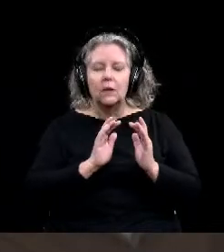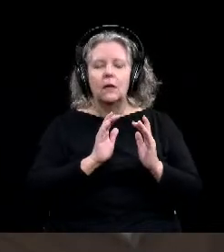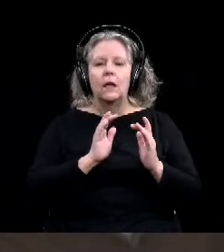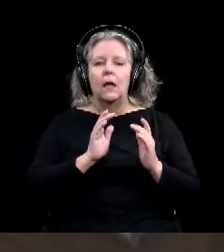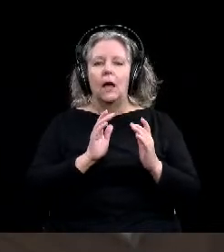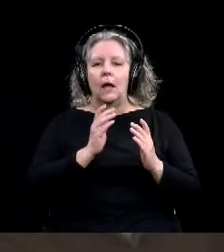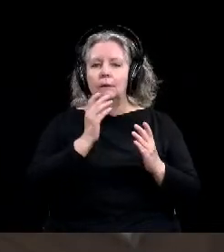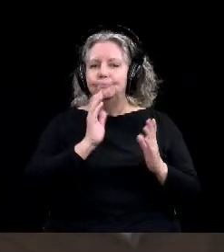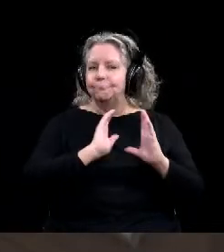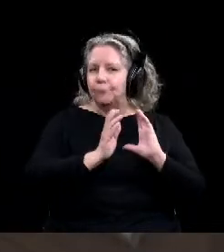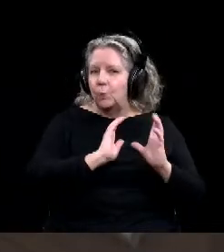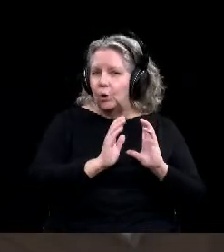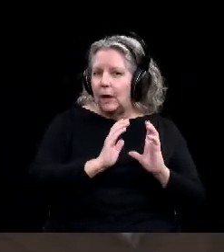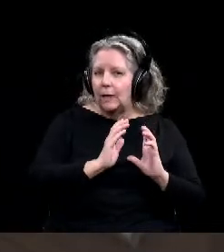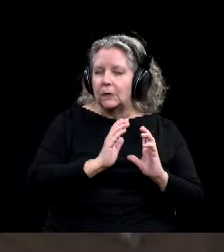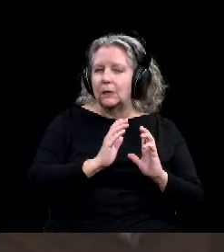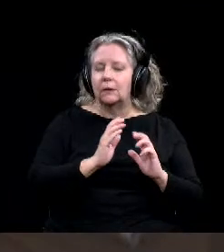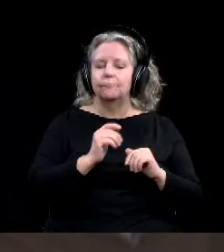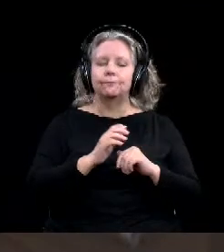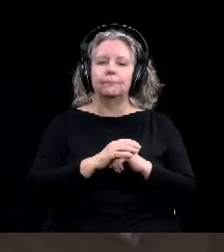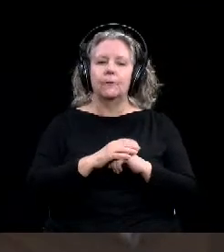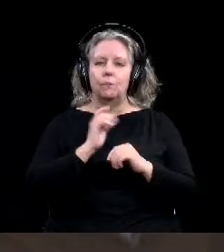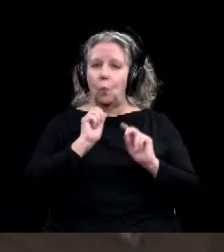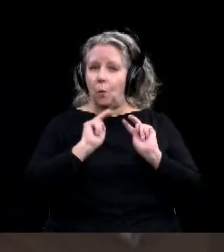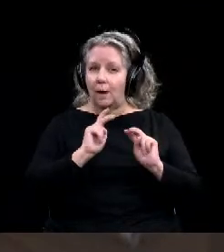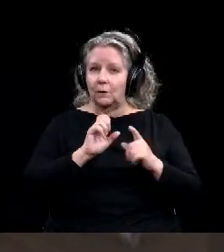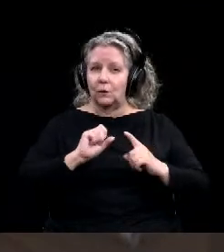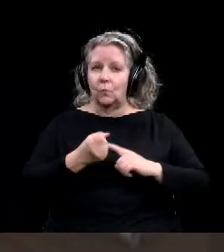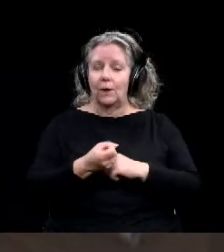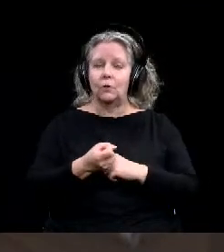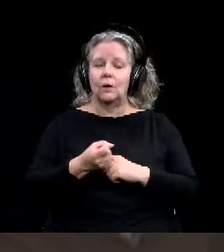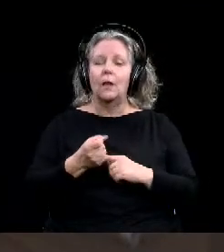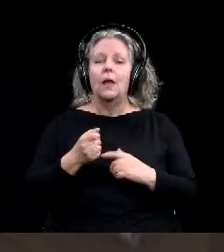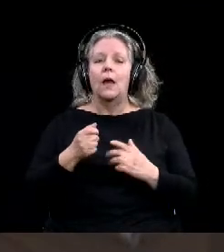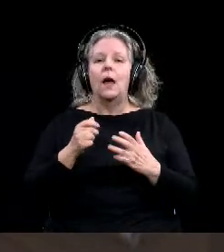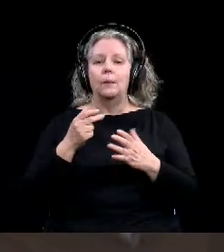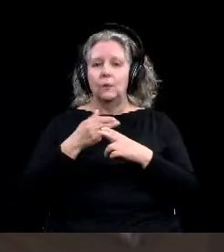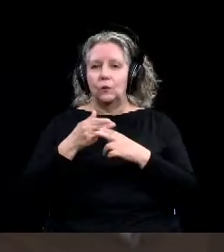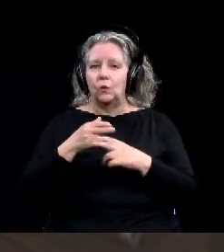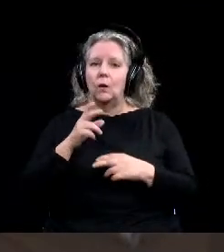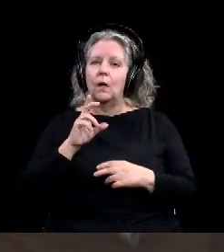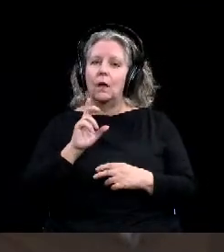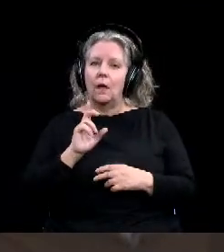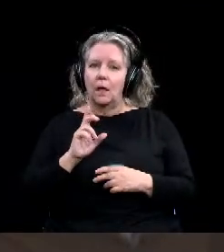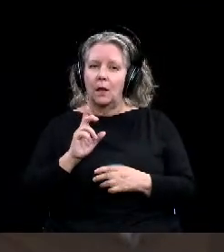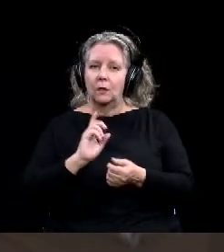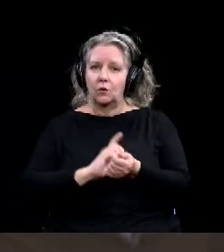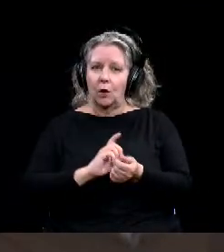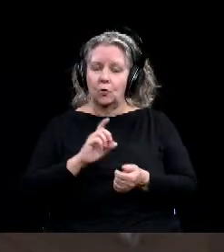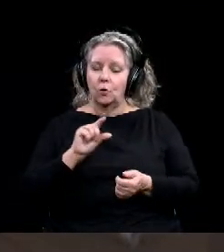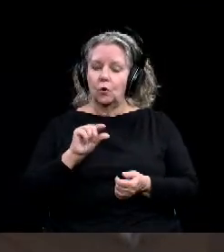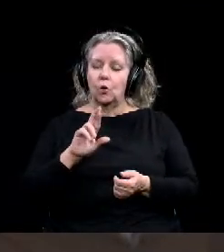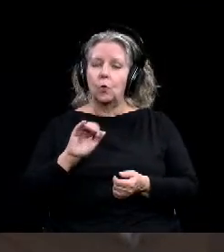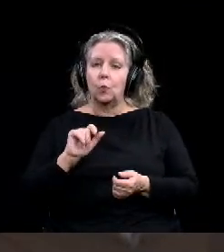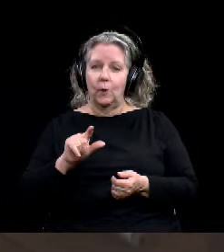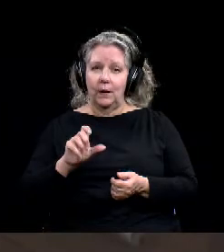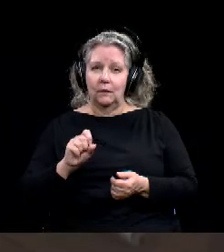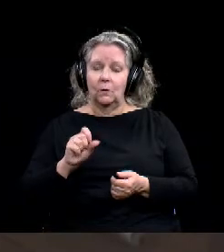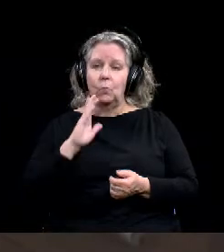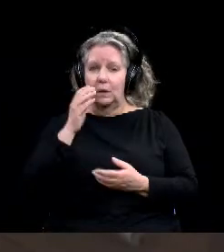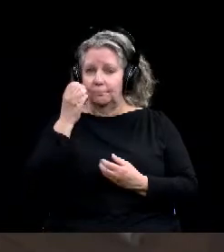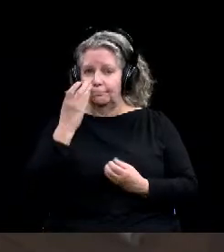data here in a little bit. And in light of that, at this time, the alternative care site continues to be